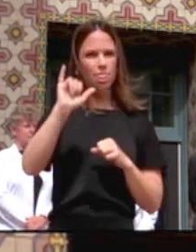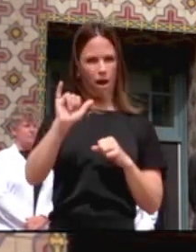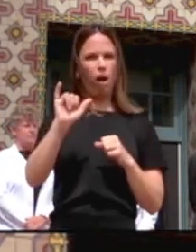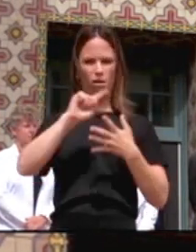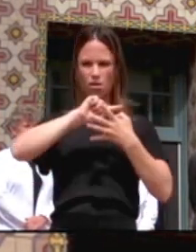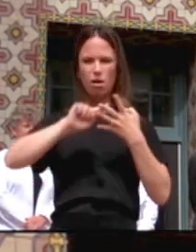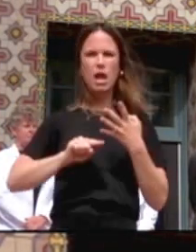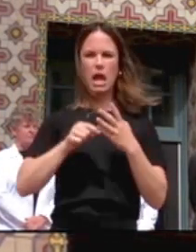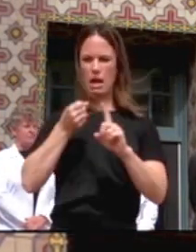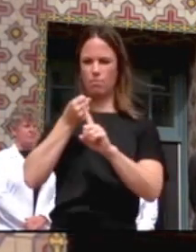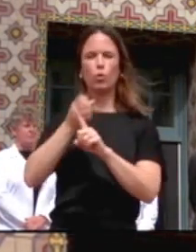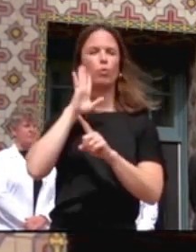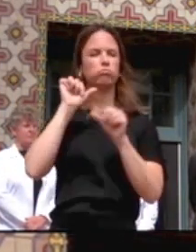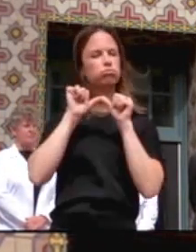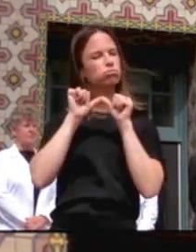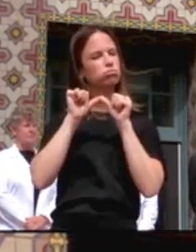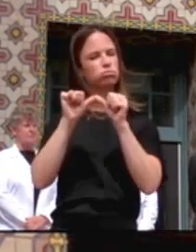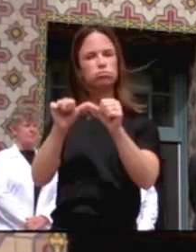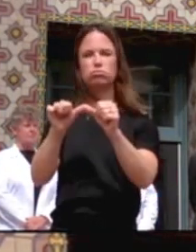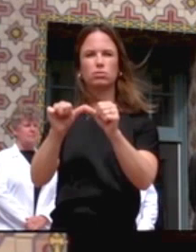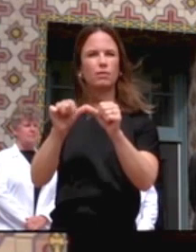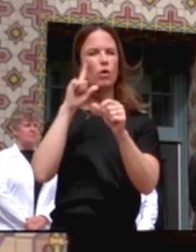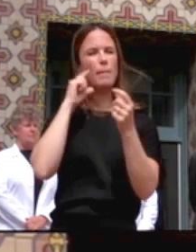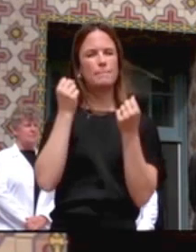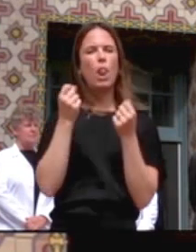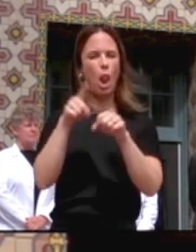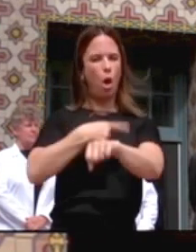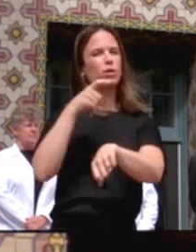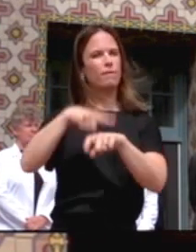are going to last for a long, long time for many of them.